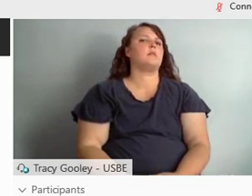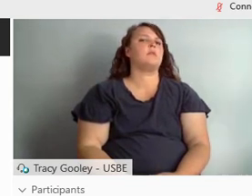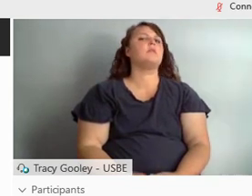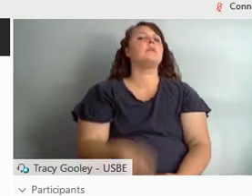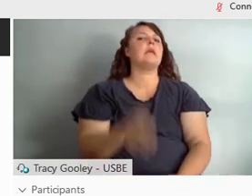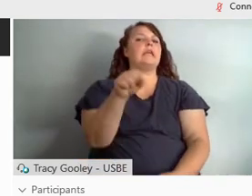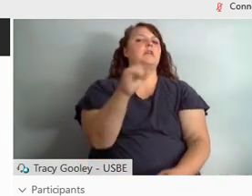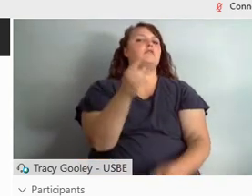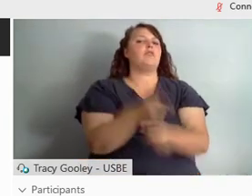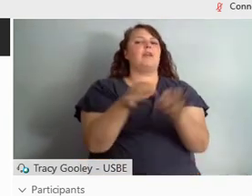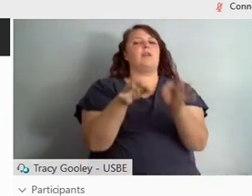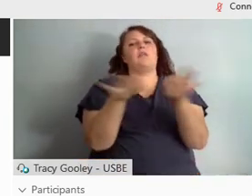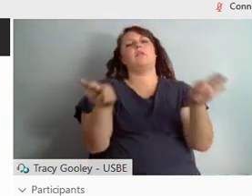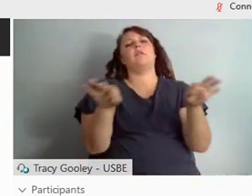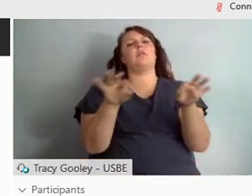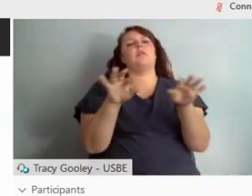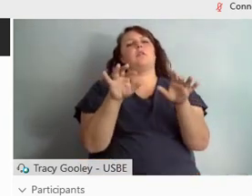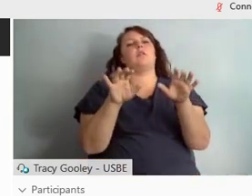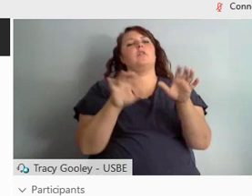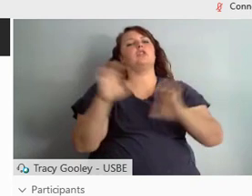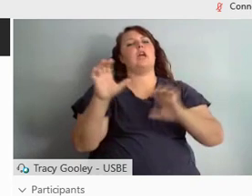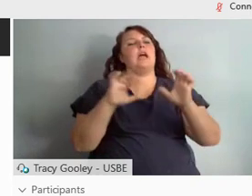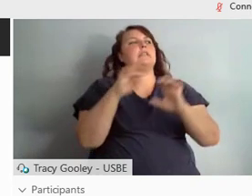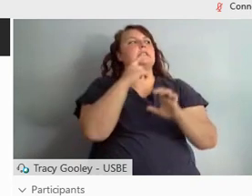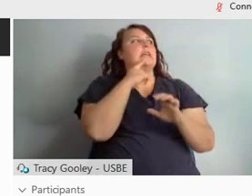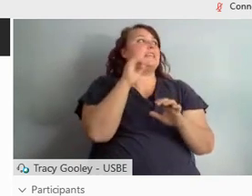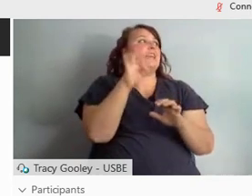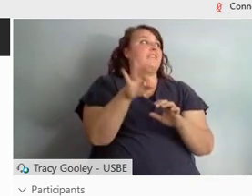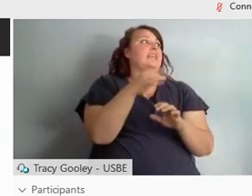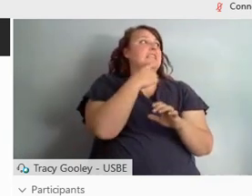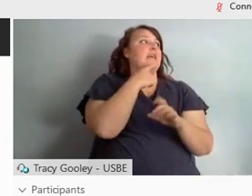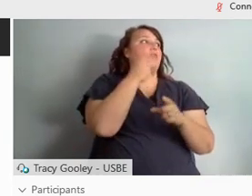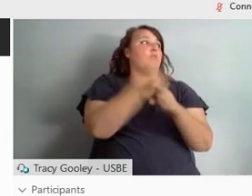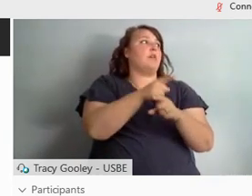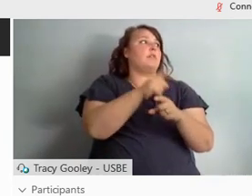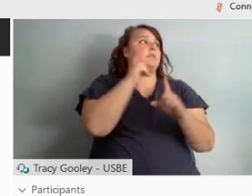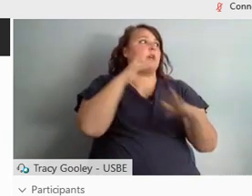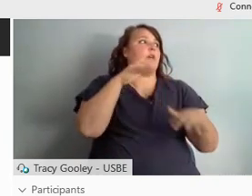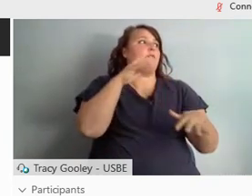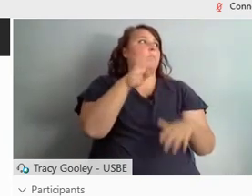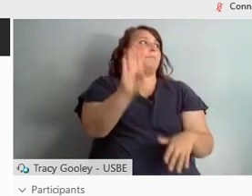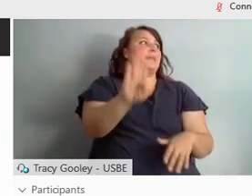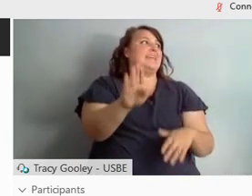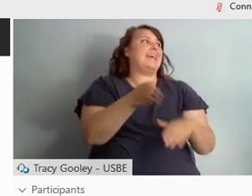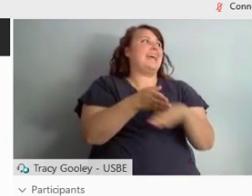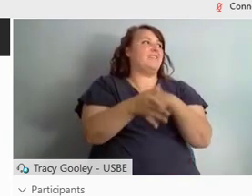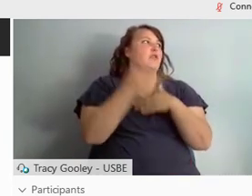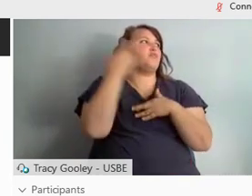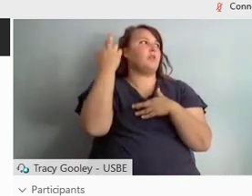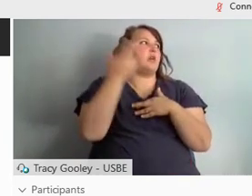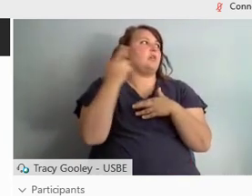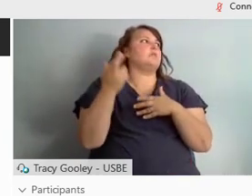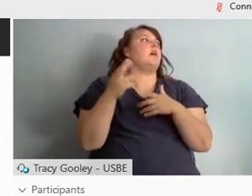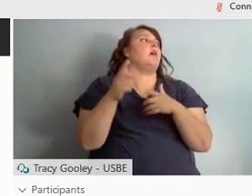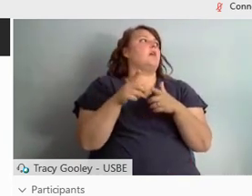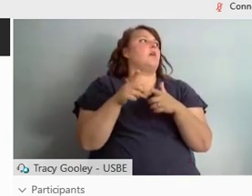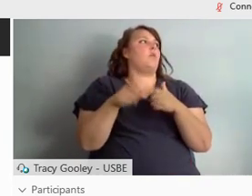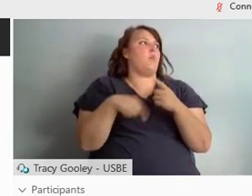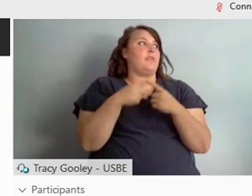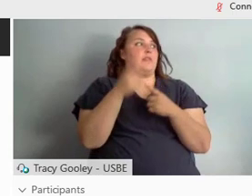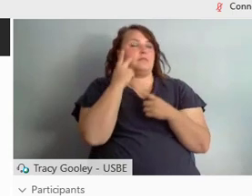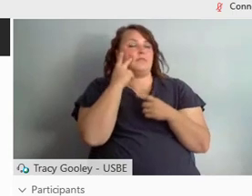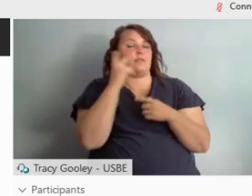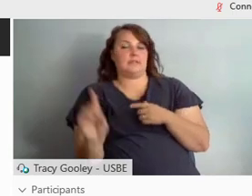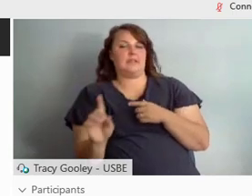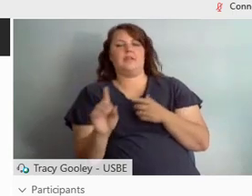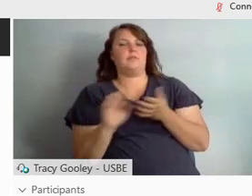Correct. Kayla, there is a question in the comment box that says, so if they said the correct sound for B after they realized when they saw